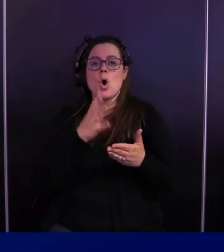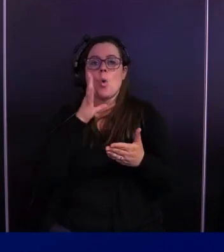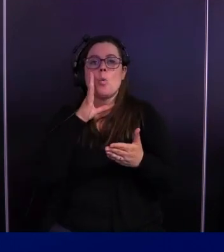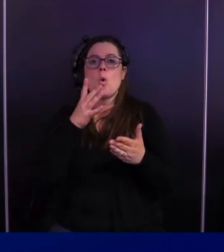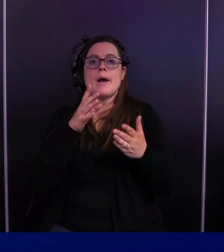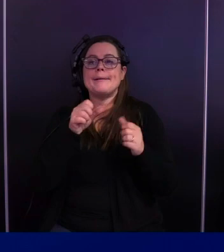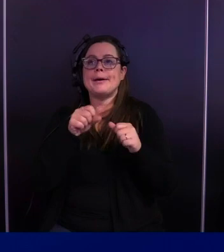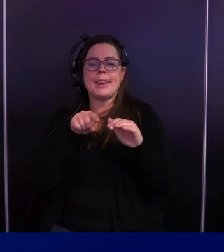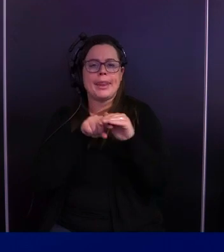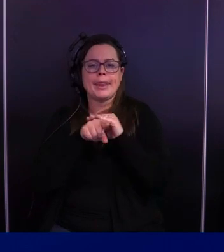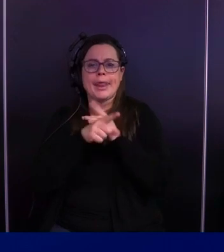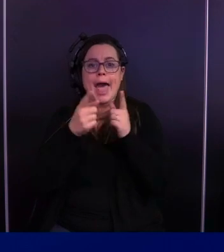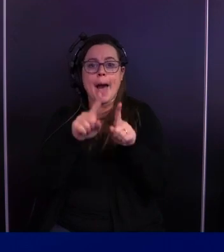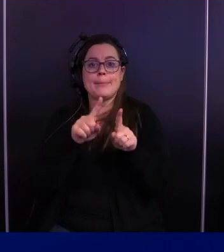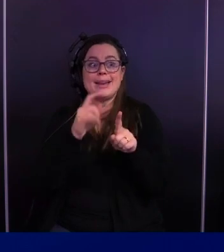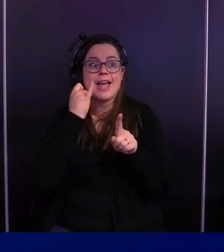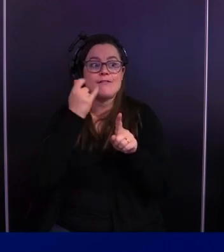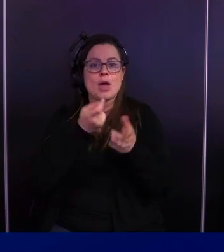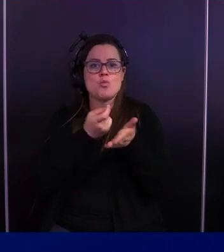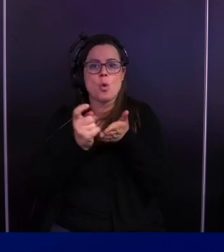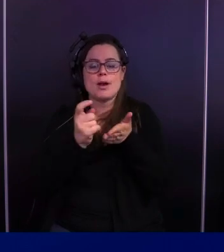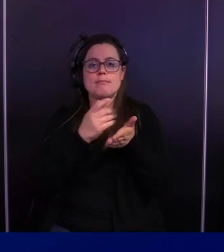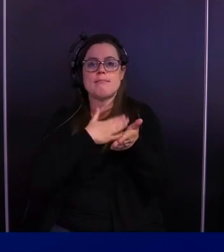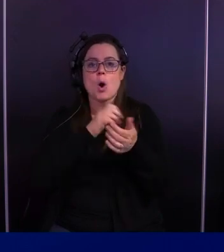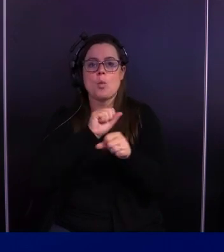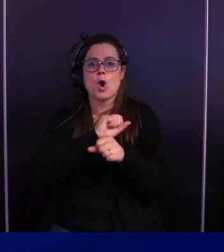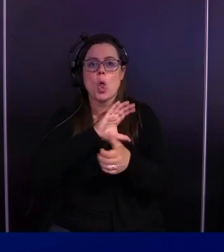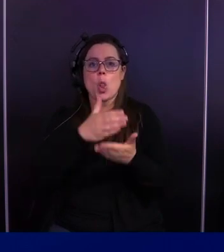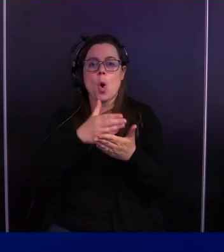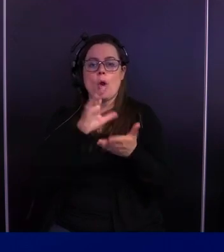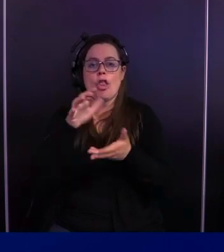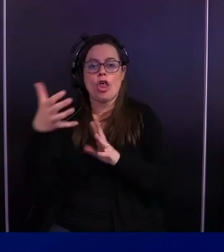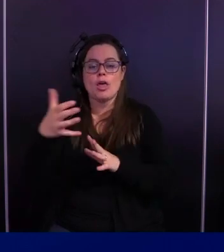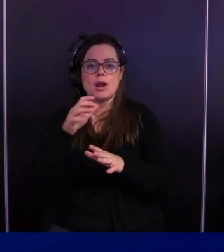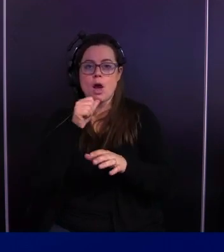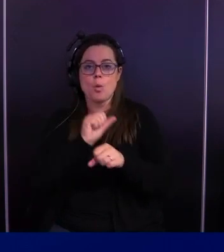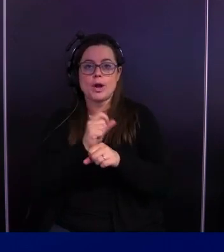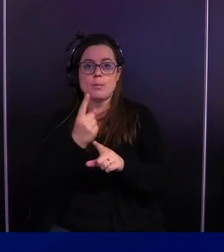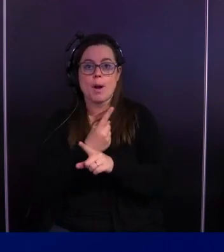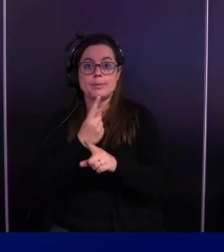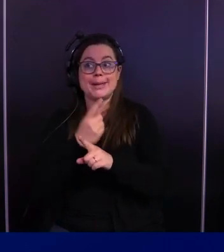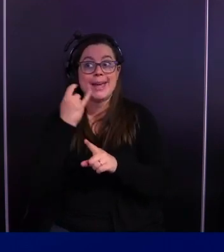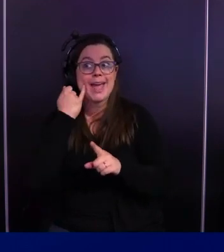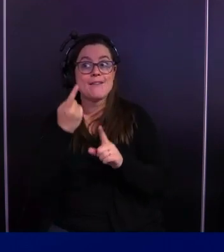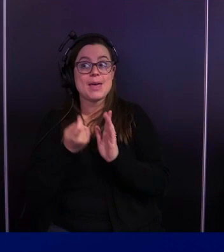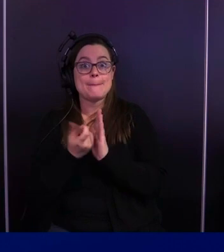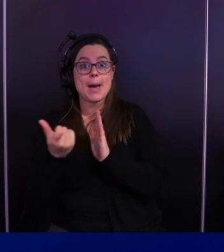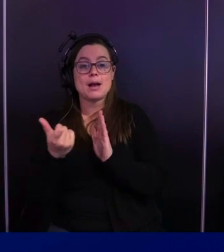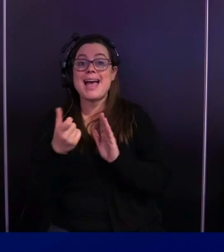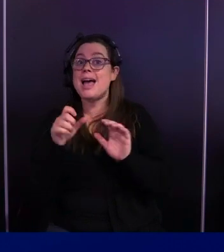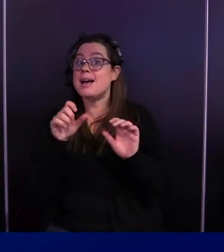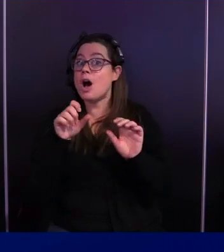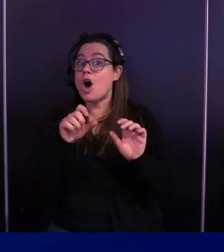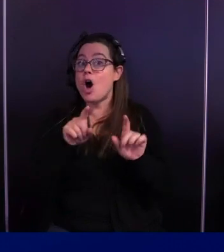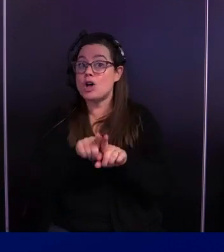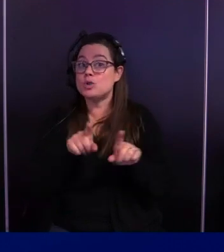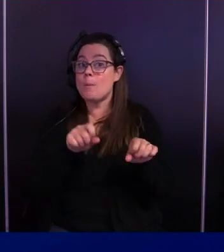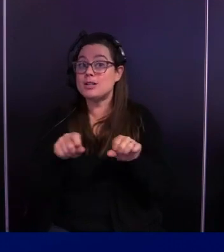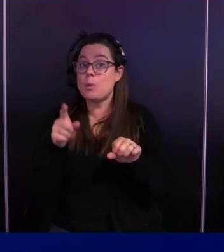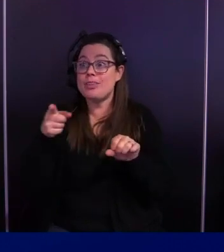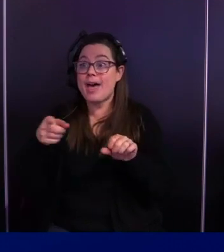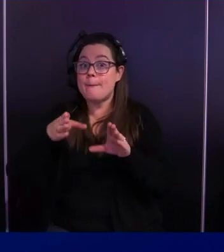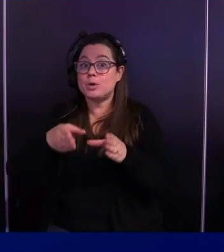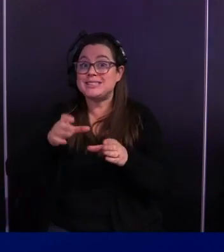someone, say, got into the account, unauthorized activity, deleted that, can they delete your backups? And make sure there's